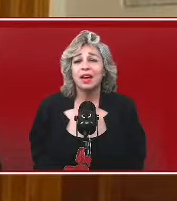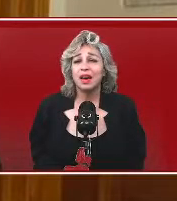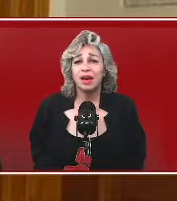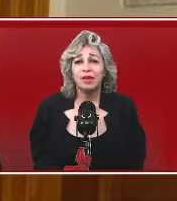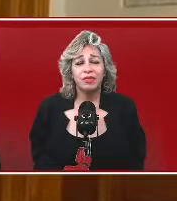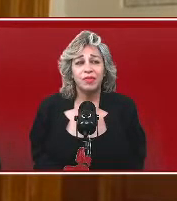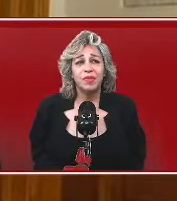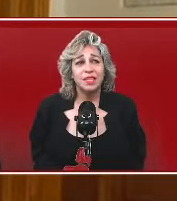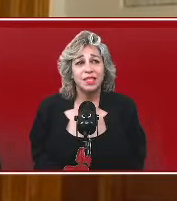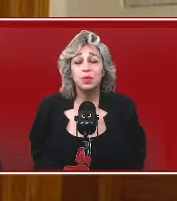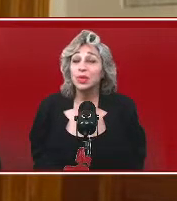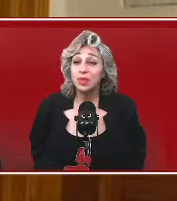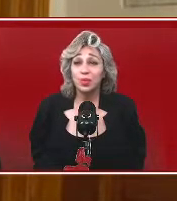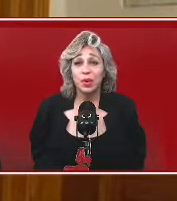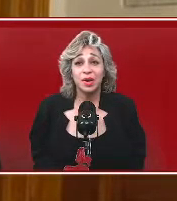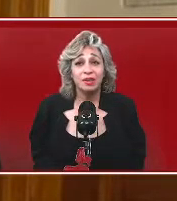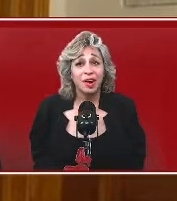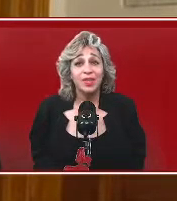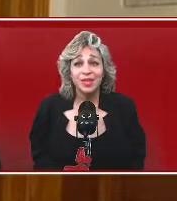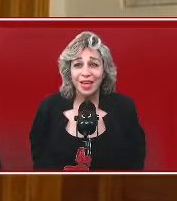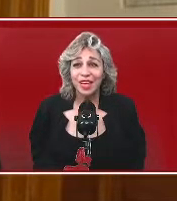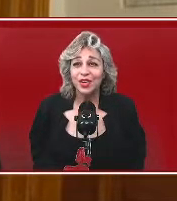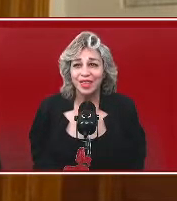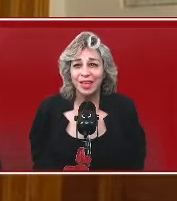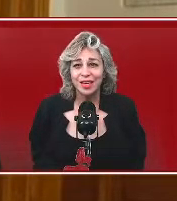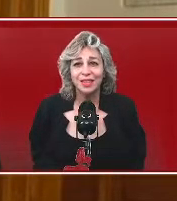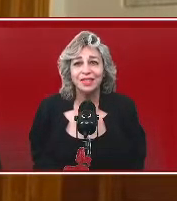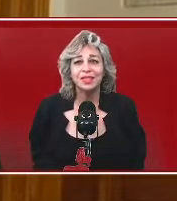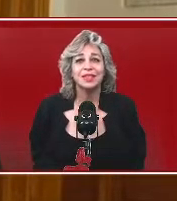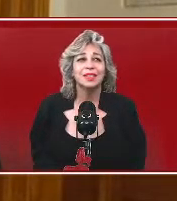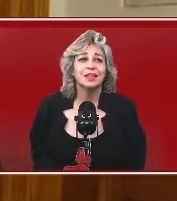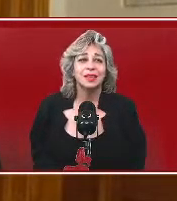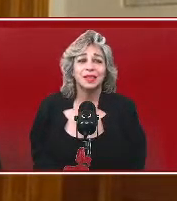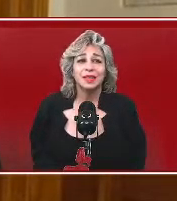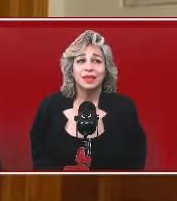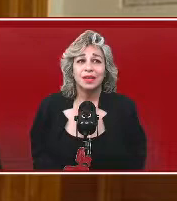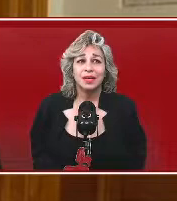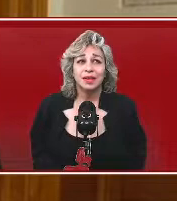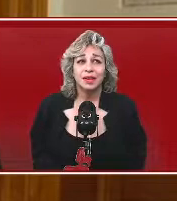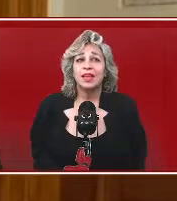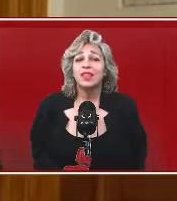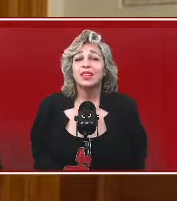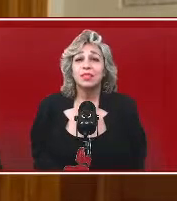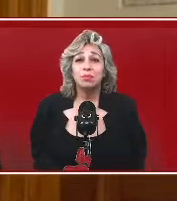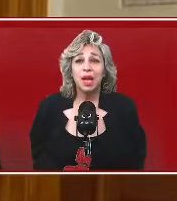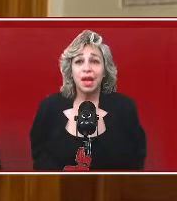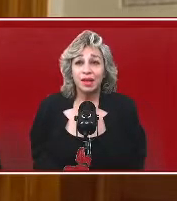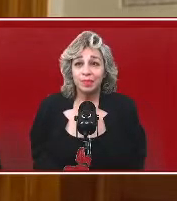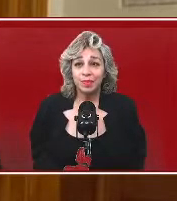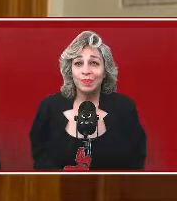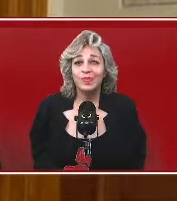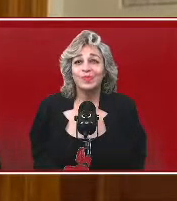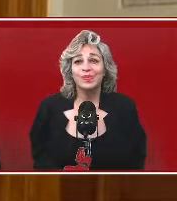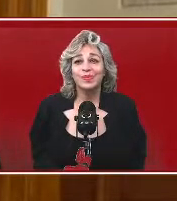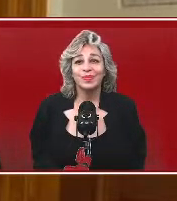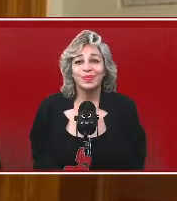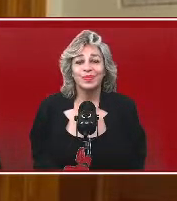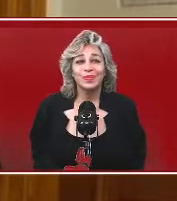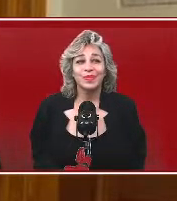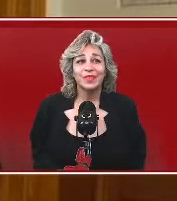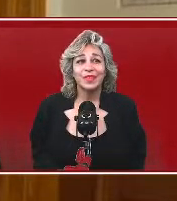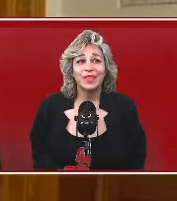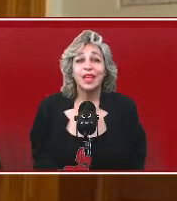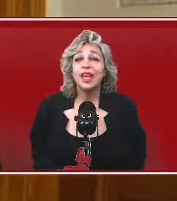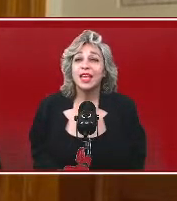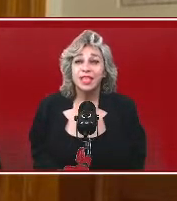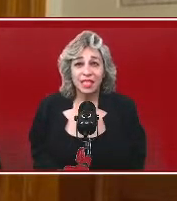thing that's most important of all the sacred things, lo sublime, the sublime, es la